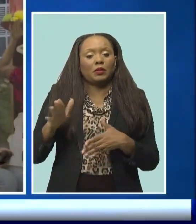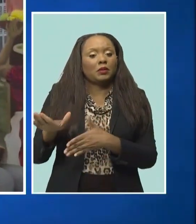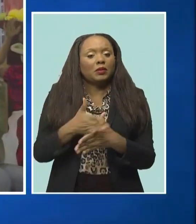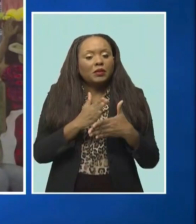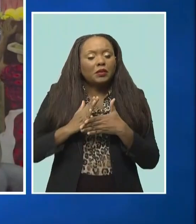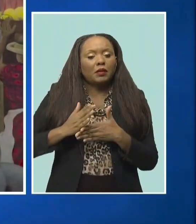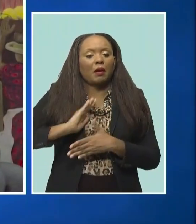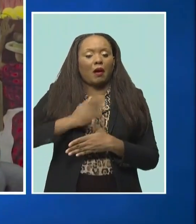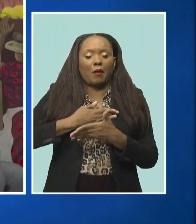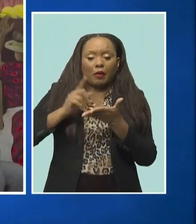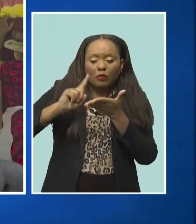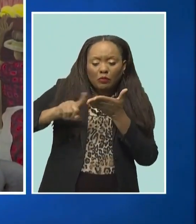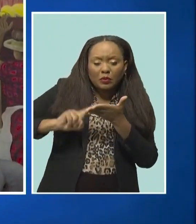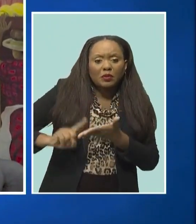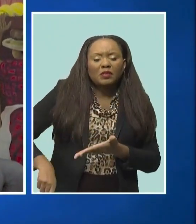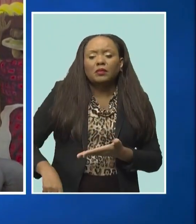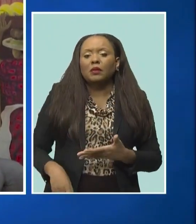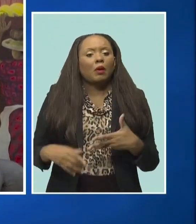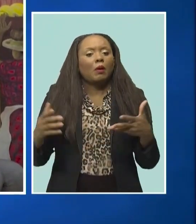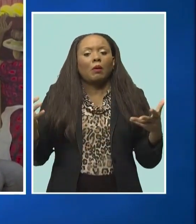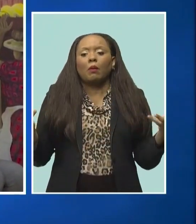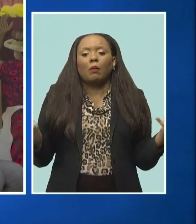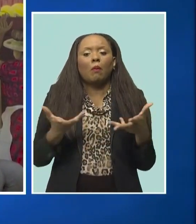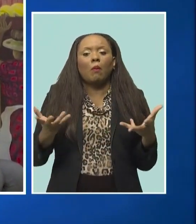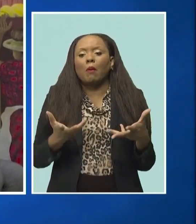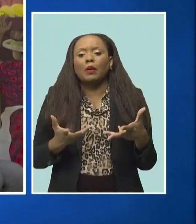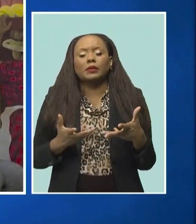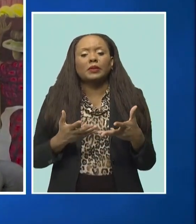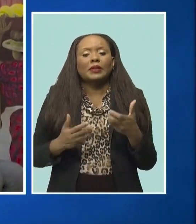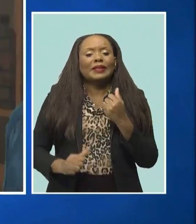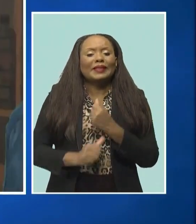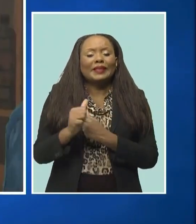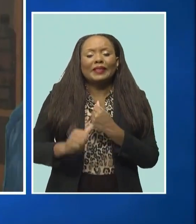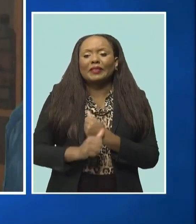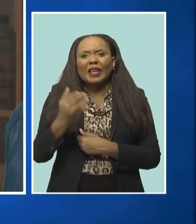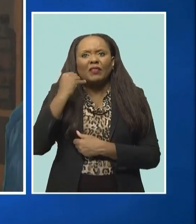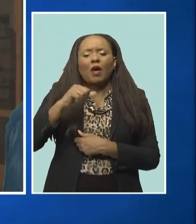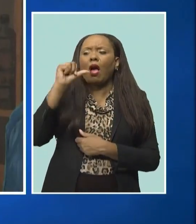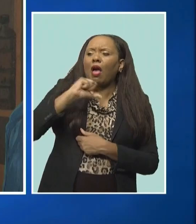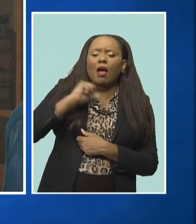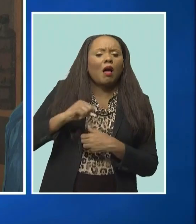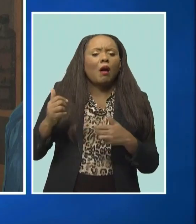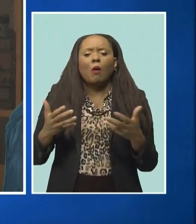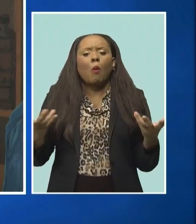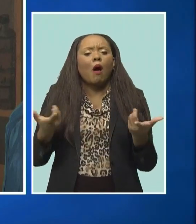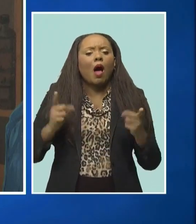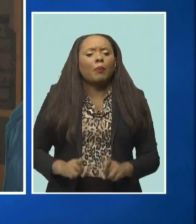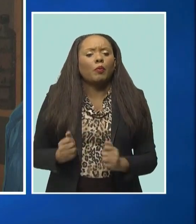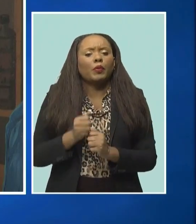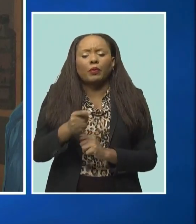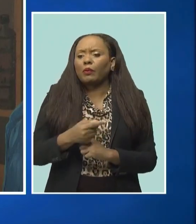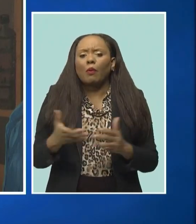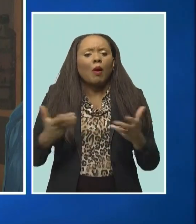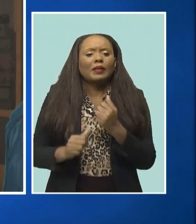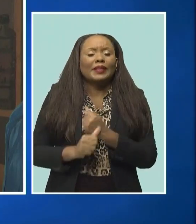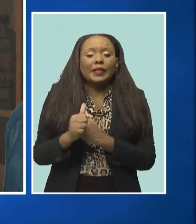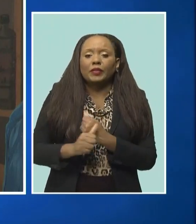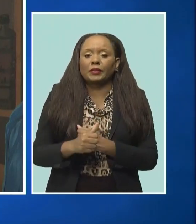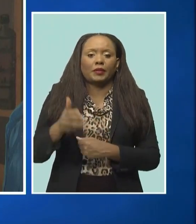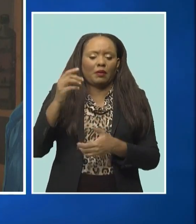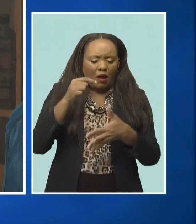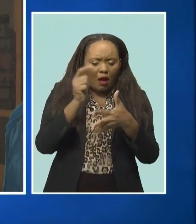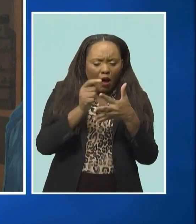within the community for treatment and assessment. That was halted to some extent in COVID, but I think they're putting measures in place